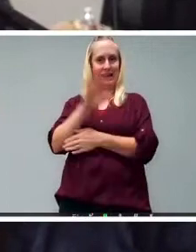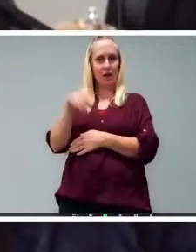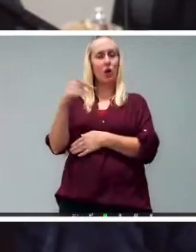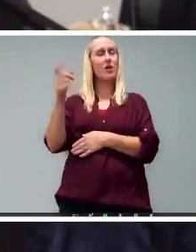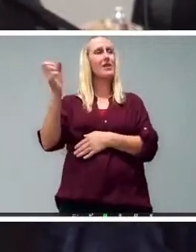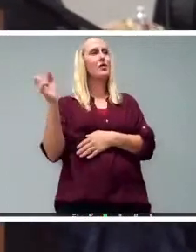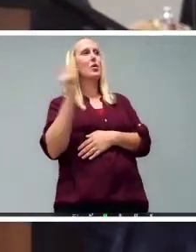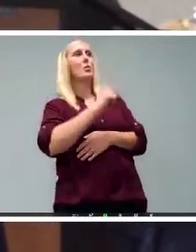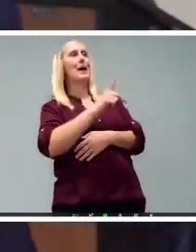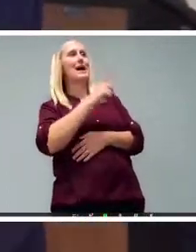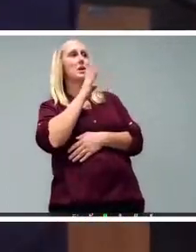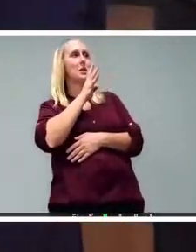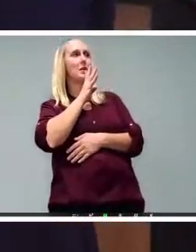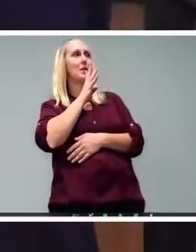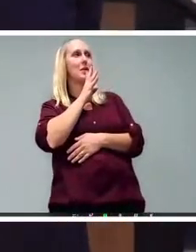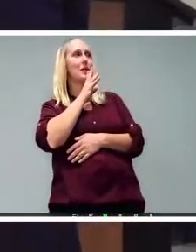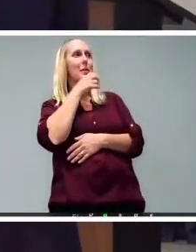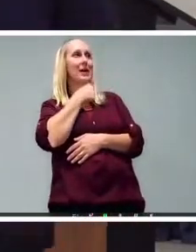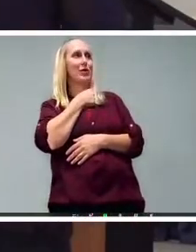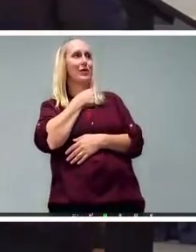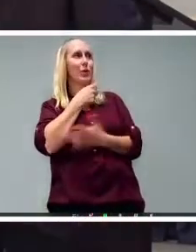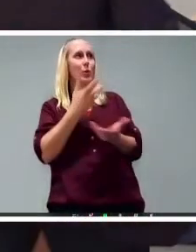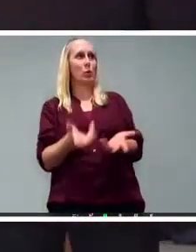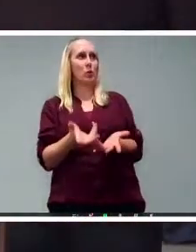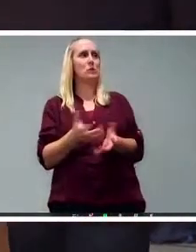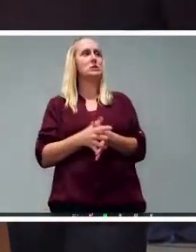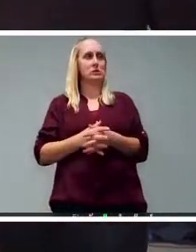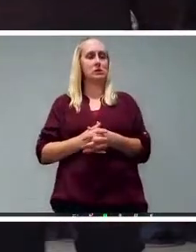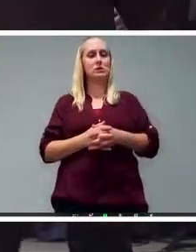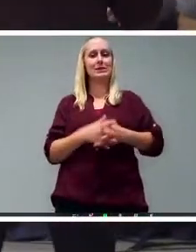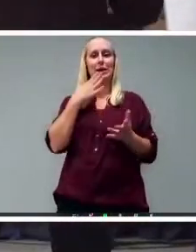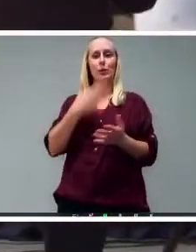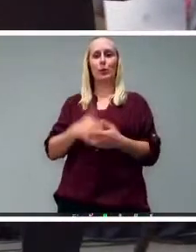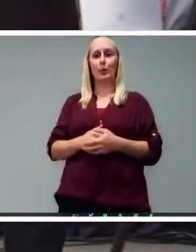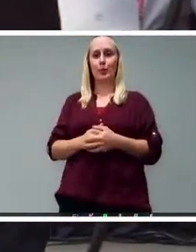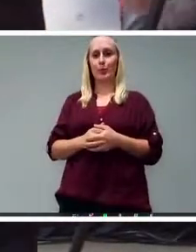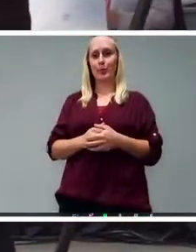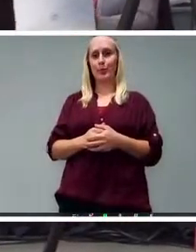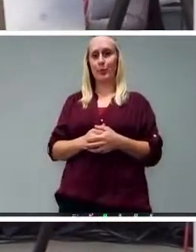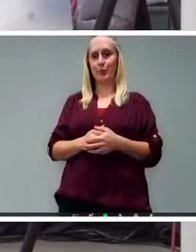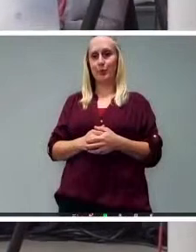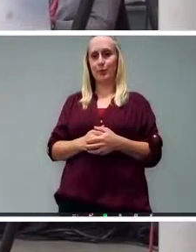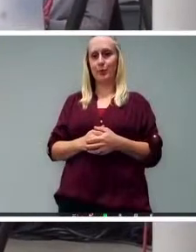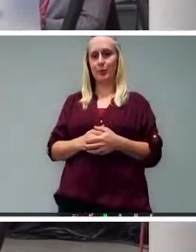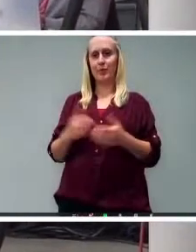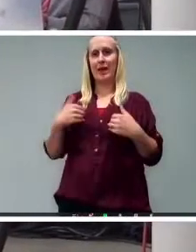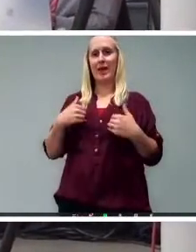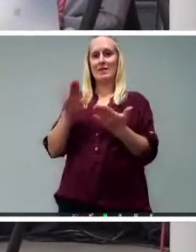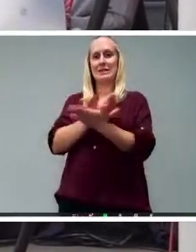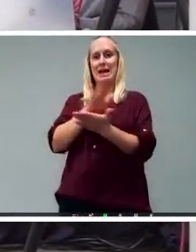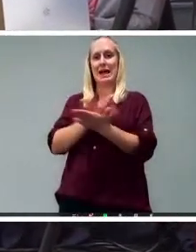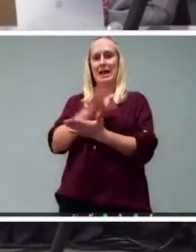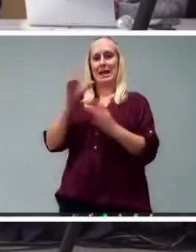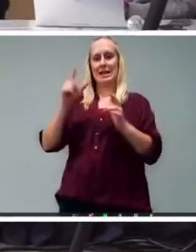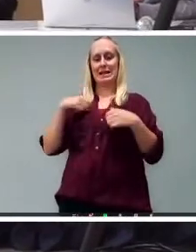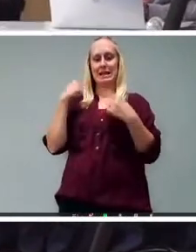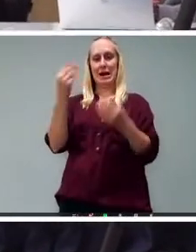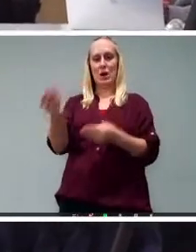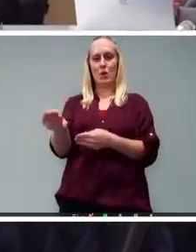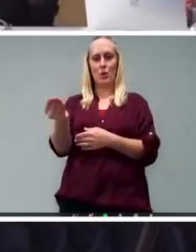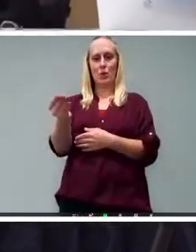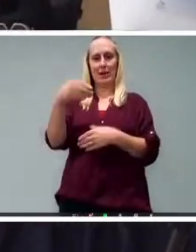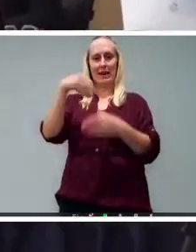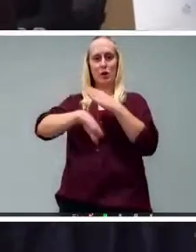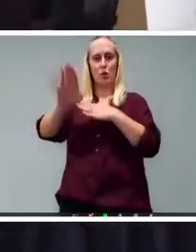the microphone. Thank you. You have this handout in your packet,